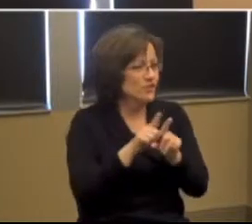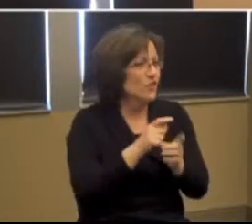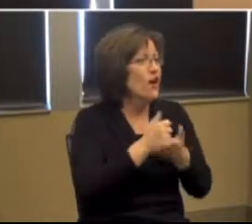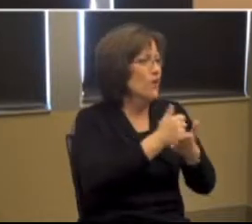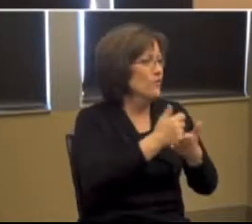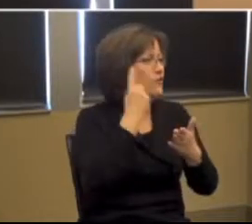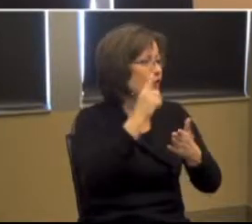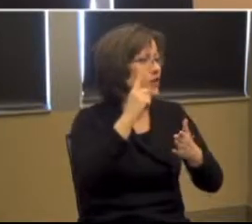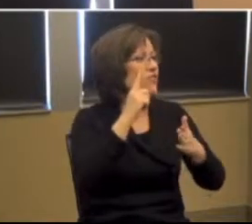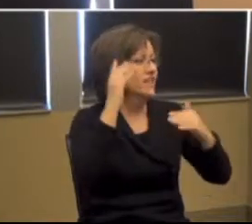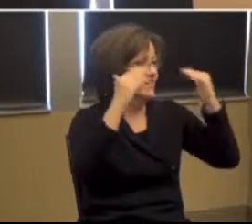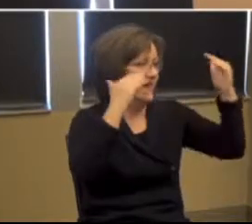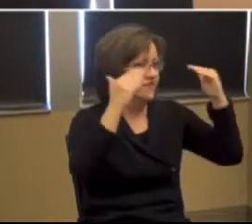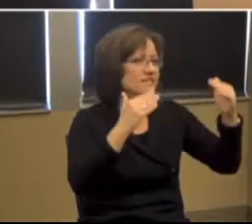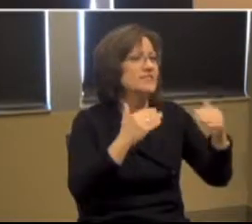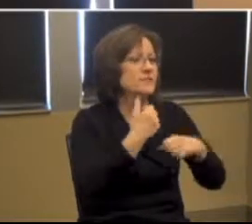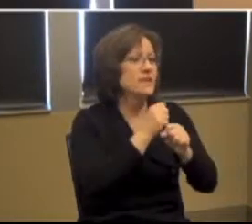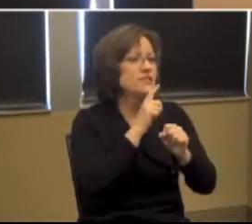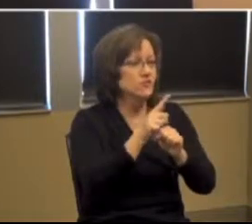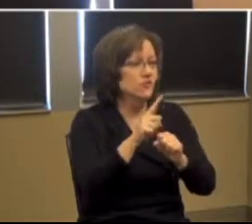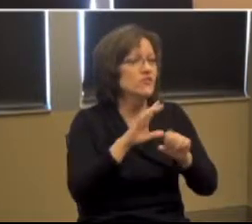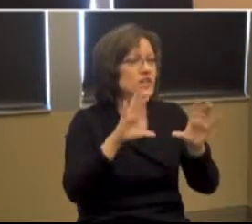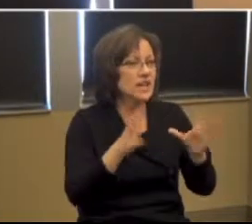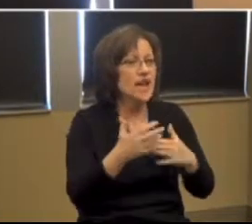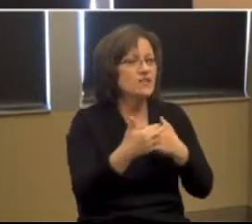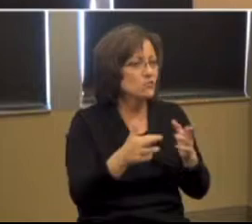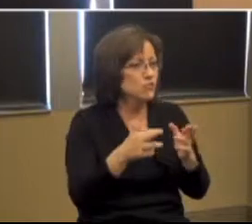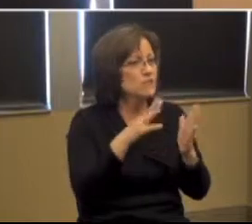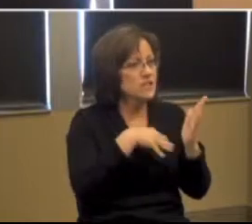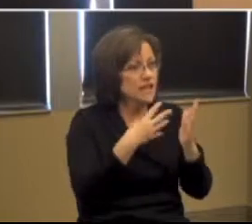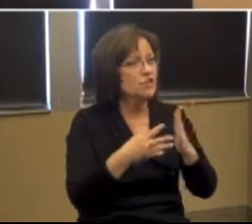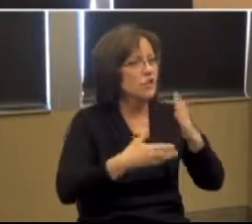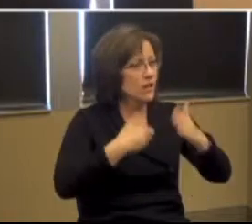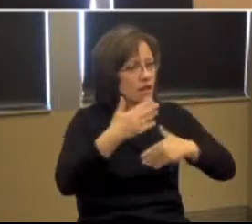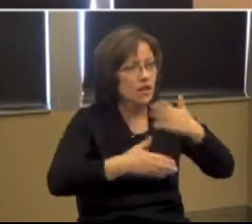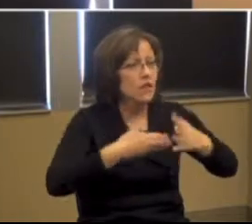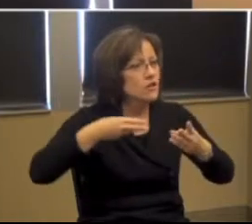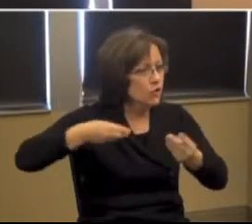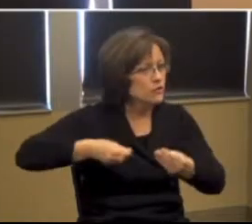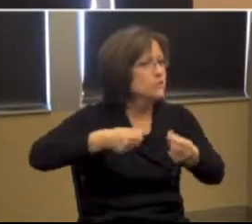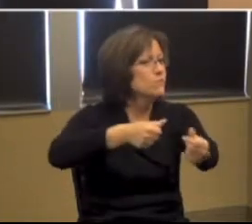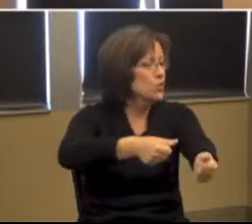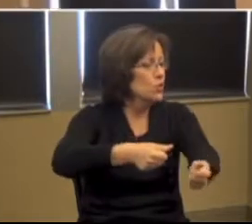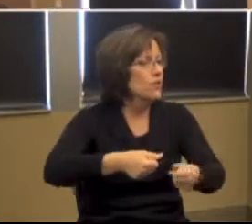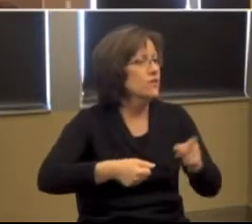that classroom dynamic is going to run smoothly. Question?